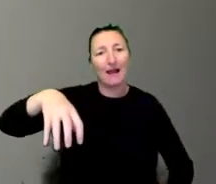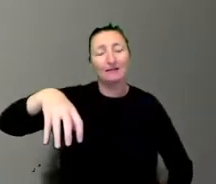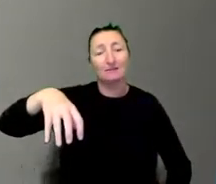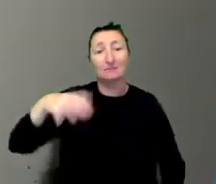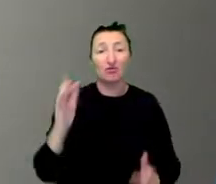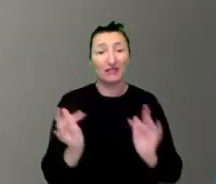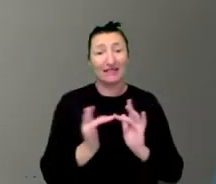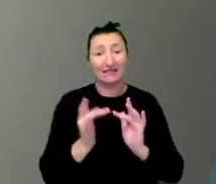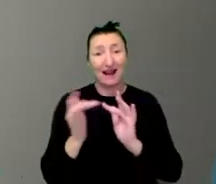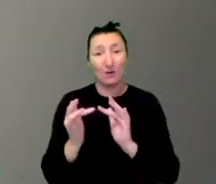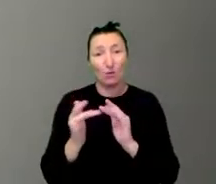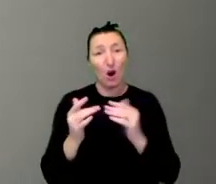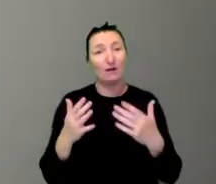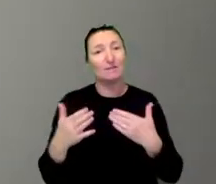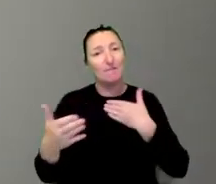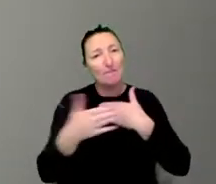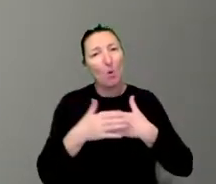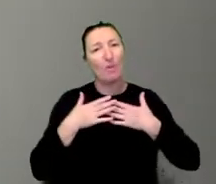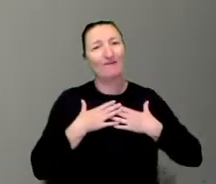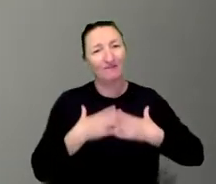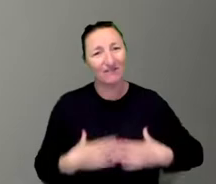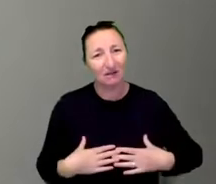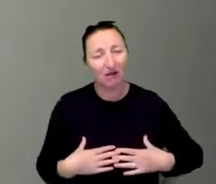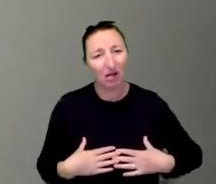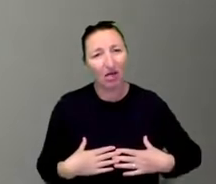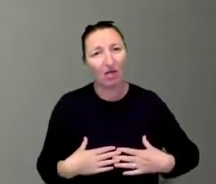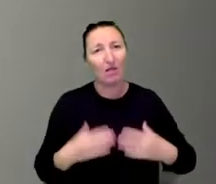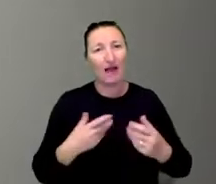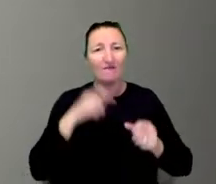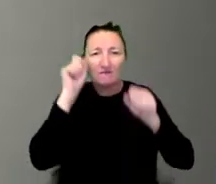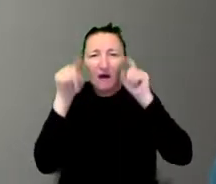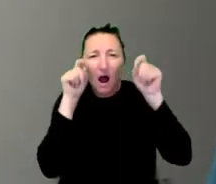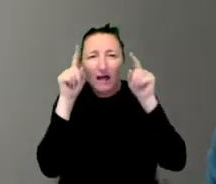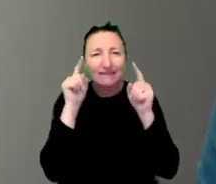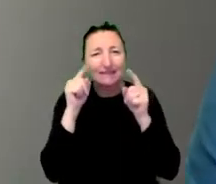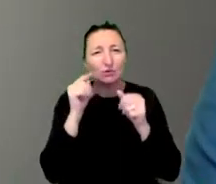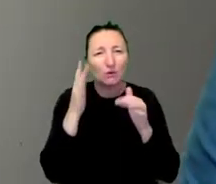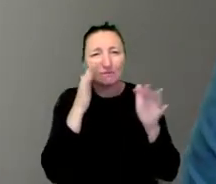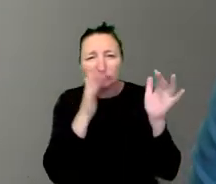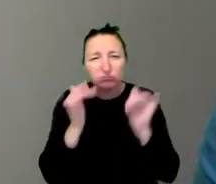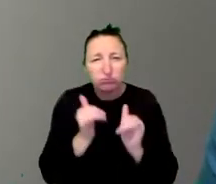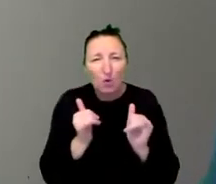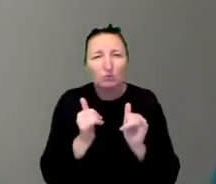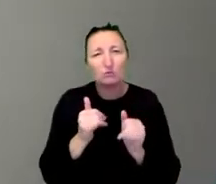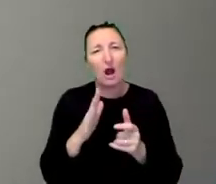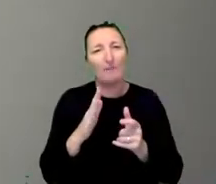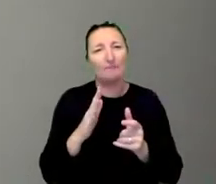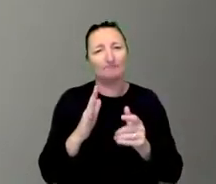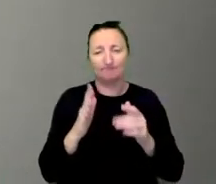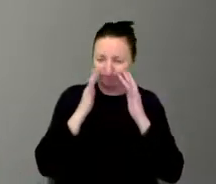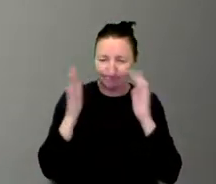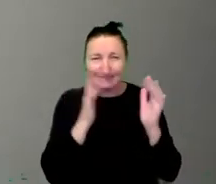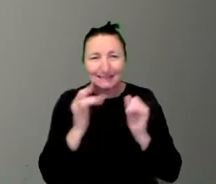physical as an ideas and infrastructure prototyping space for their decentralized community of researchers, designers,